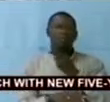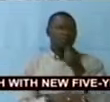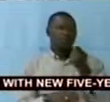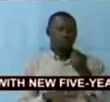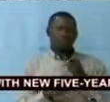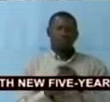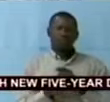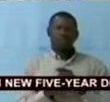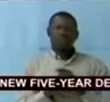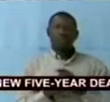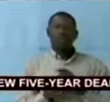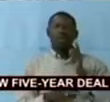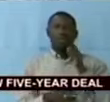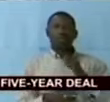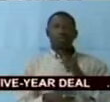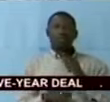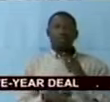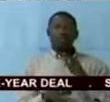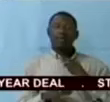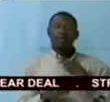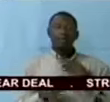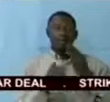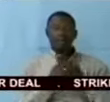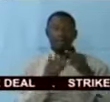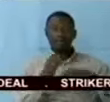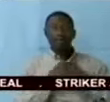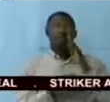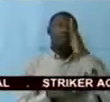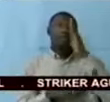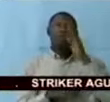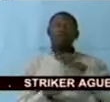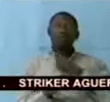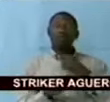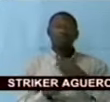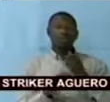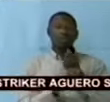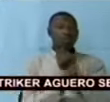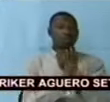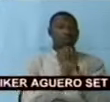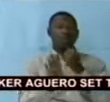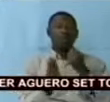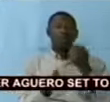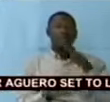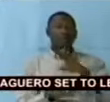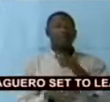But faith does not shield you from fear, does it?